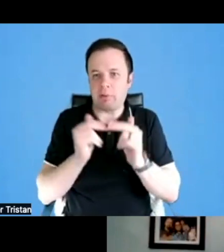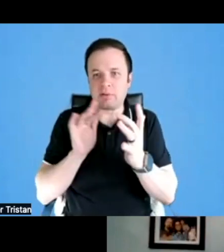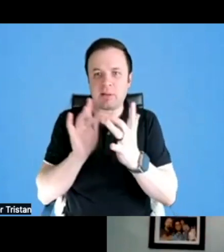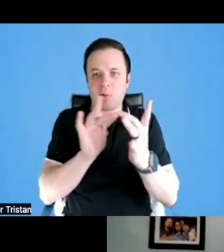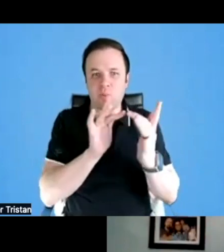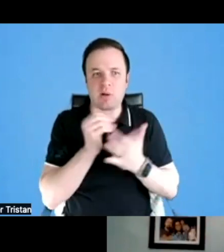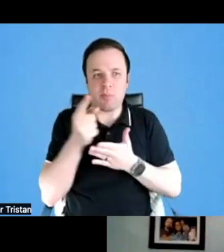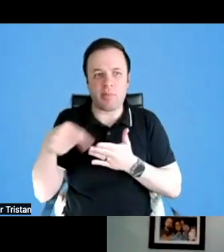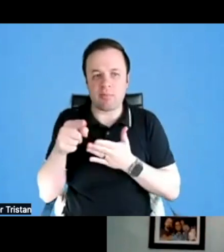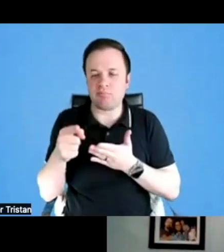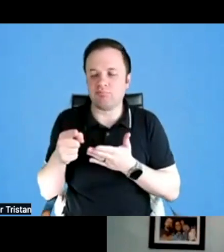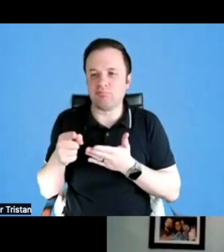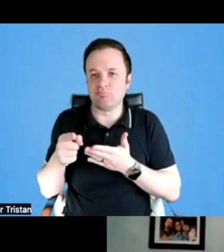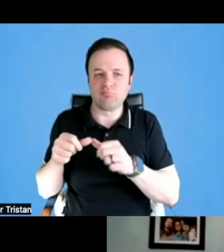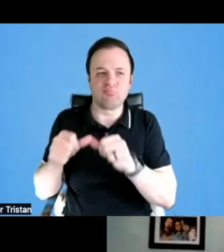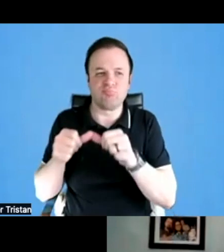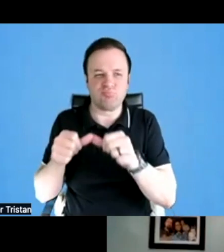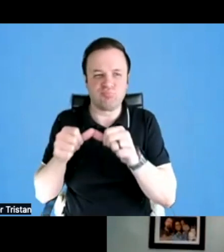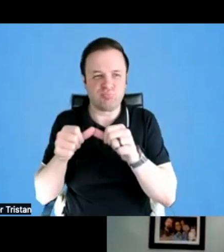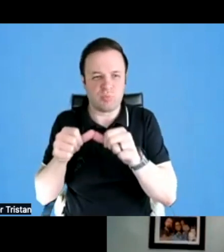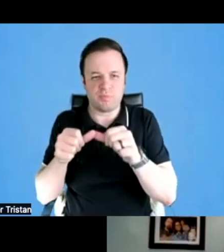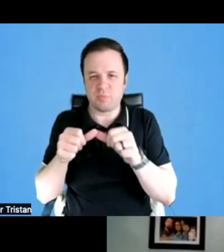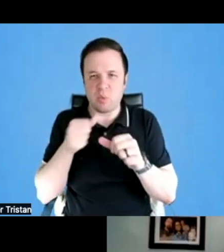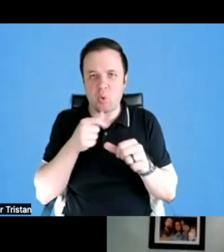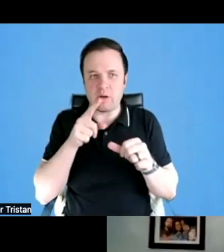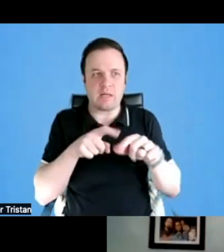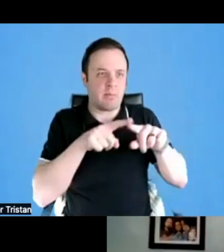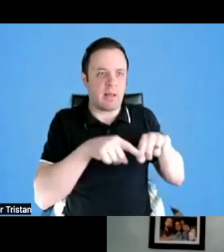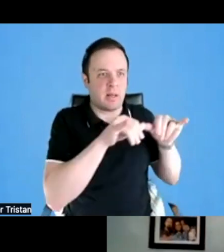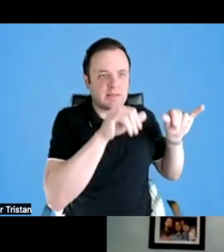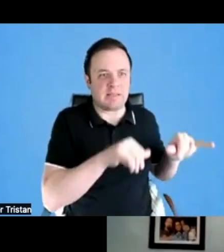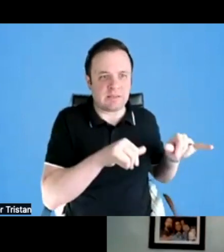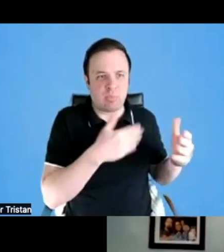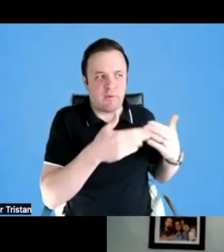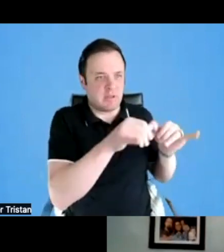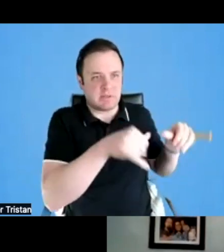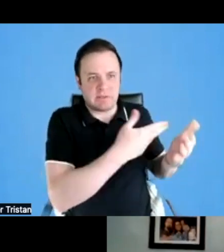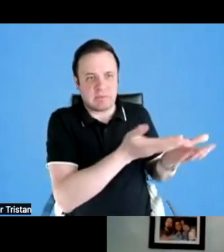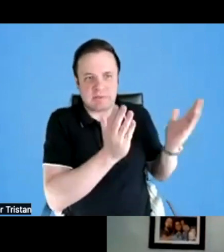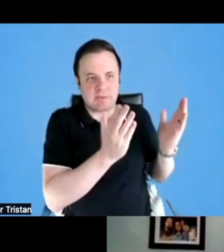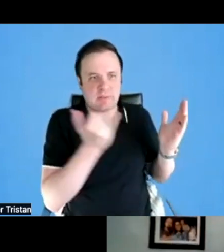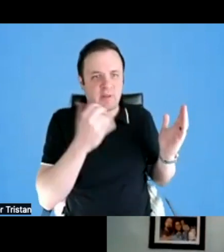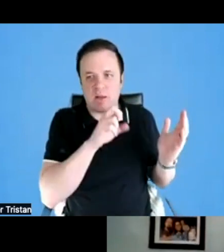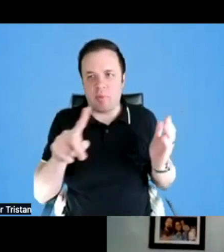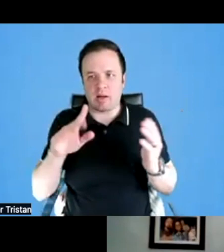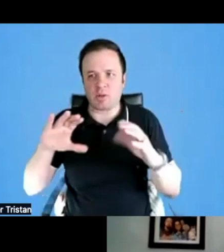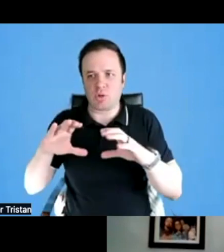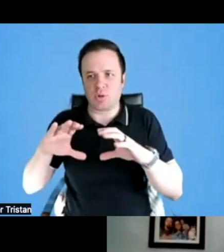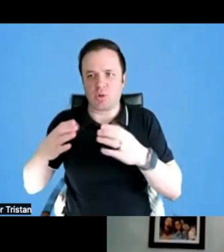up will help survivors not need systems, whatever those systems might be, so much if they can get back to their community